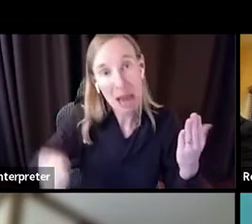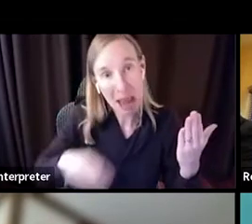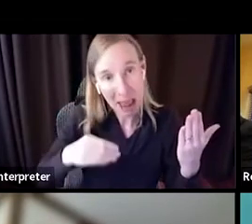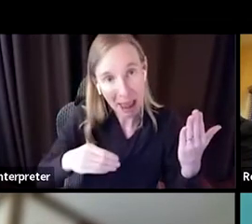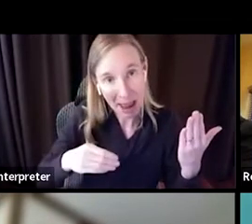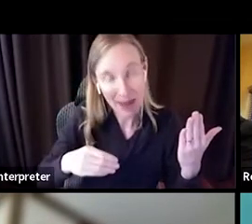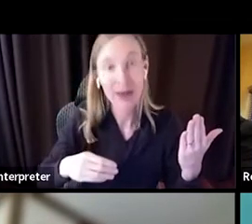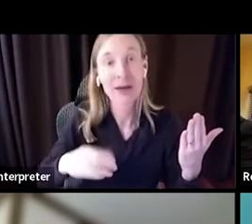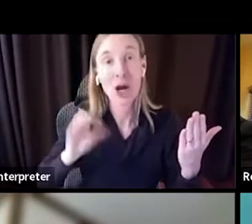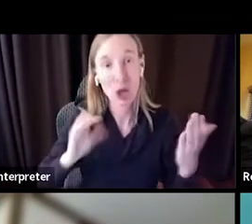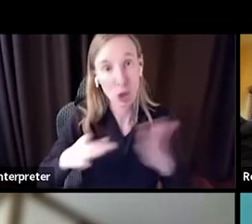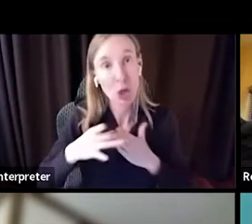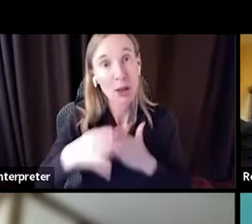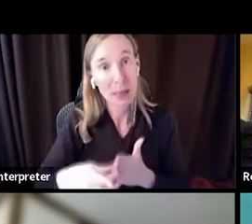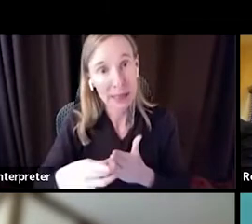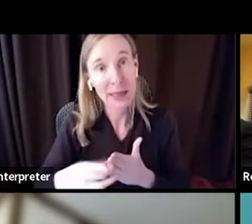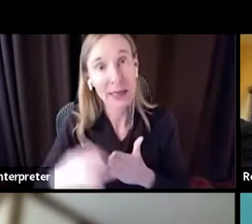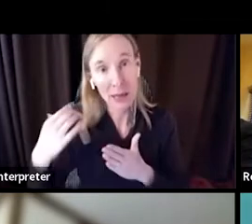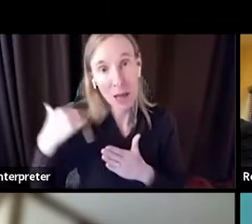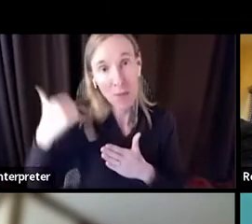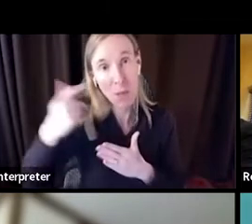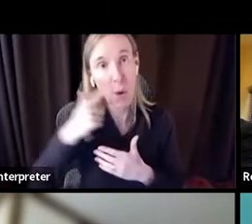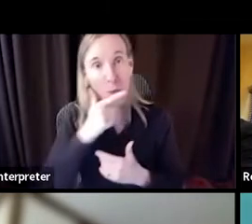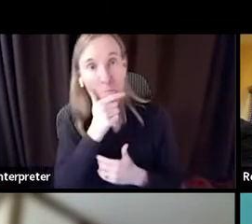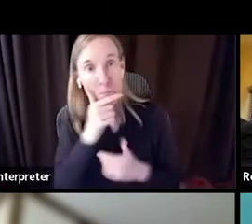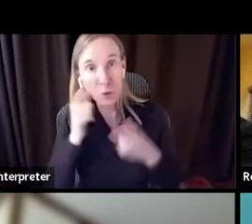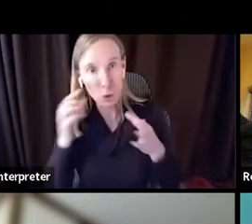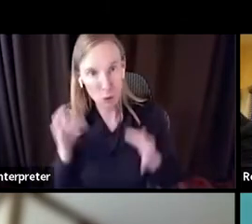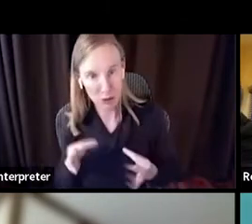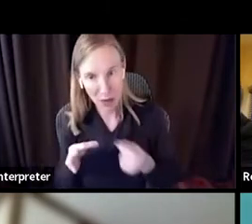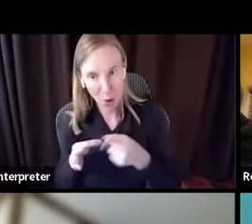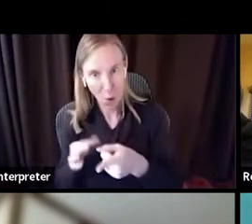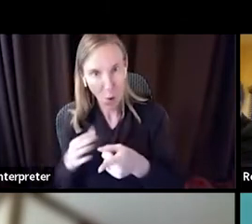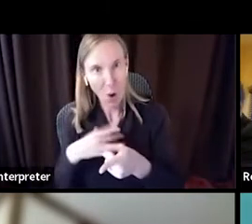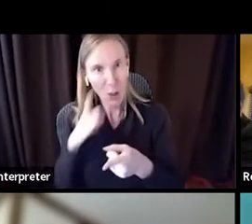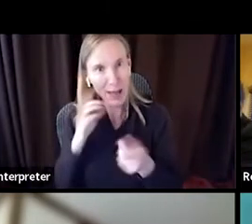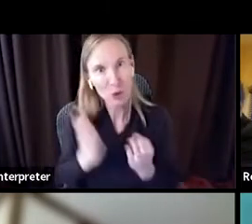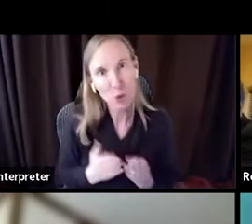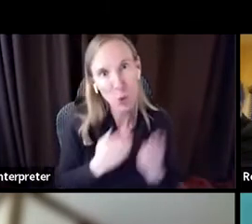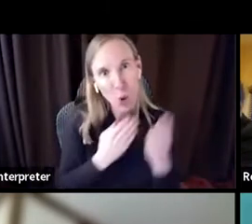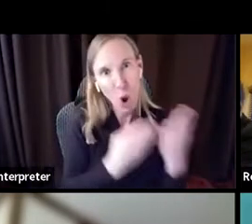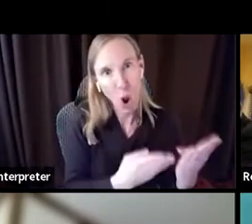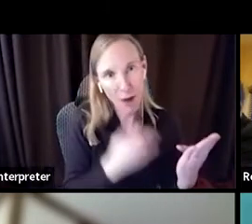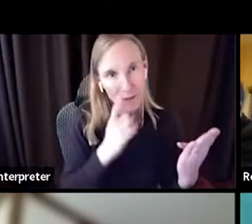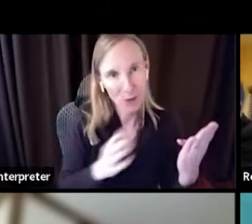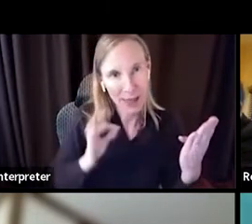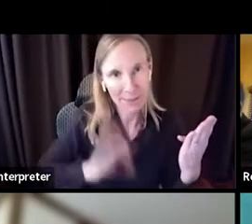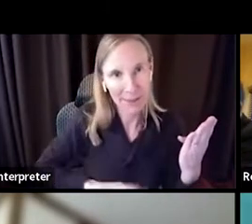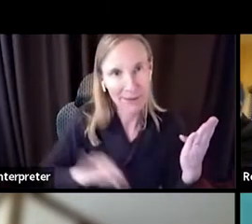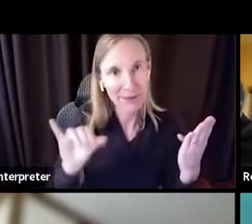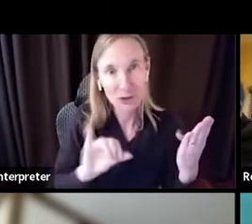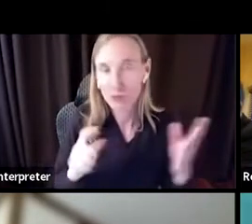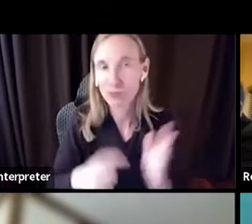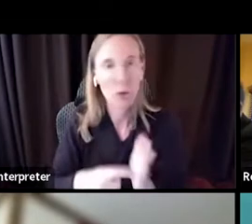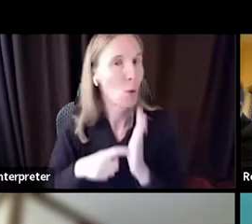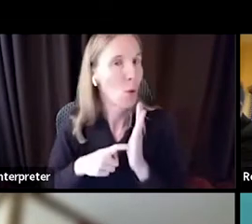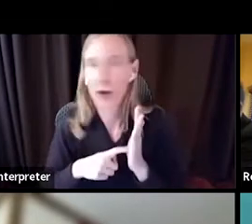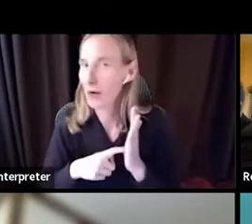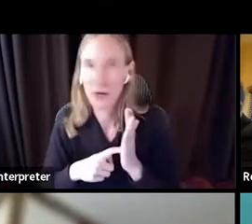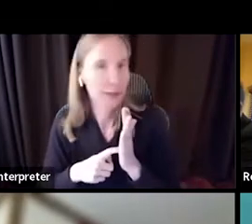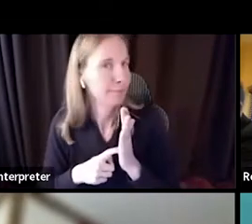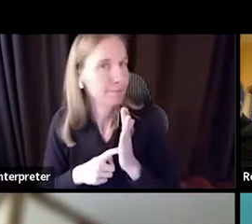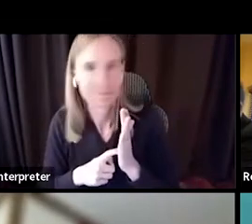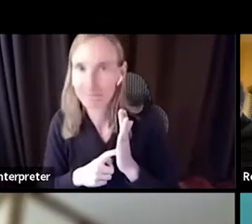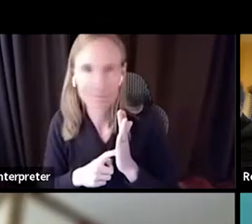then lead an employer to decide that they want to offer the benefit, but it wouldn't require them to offer the hearing aid